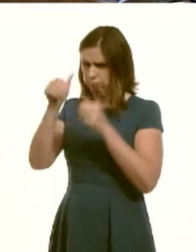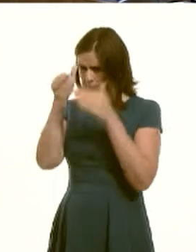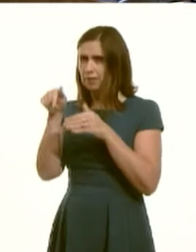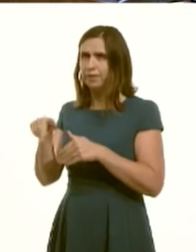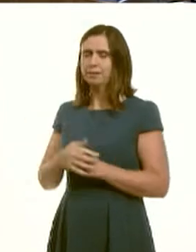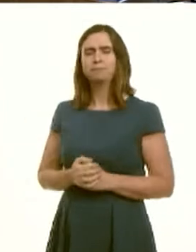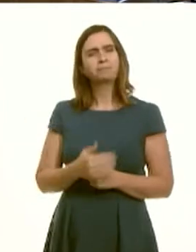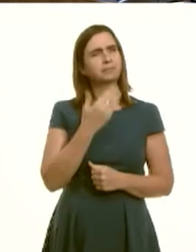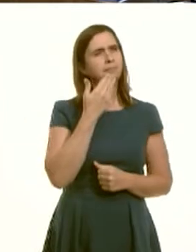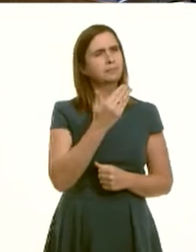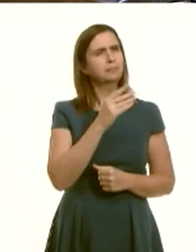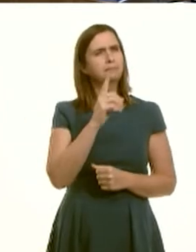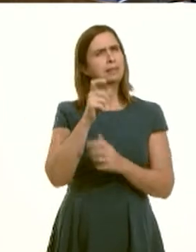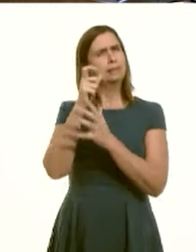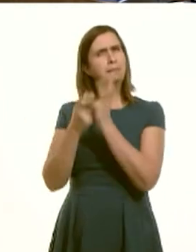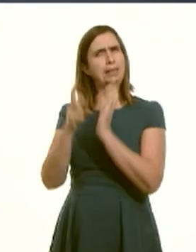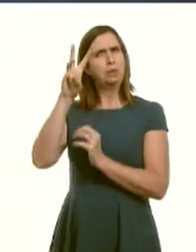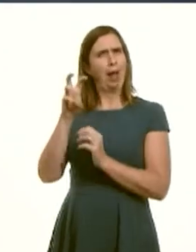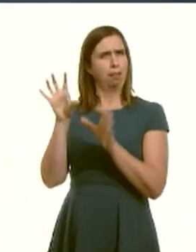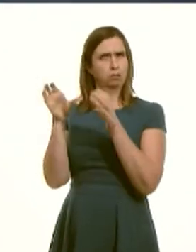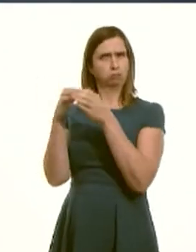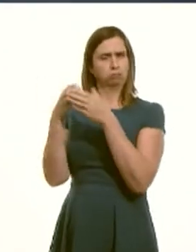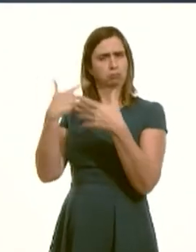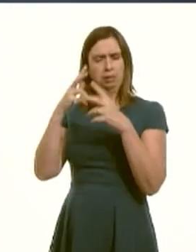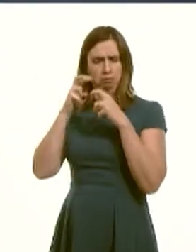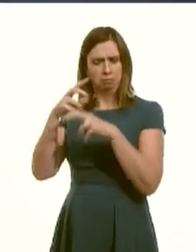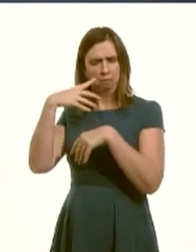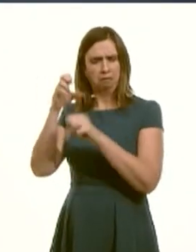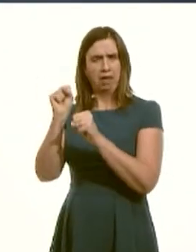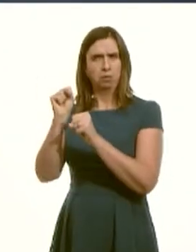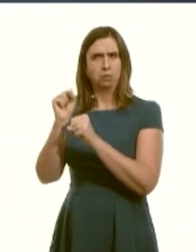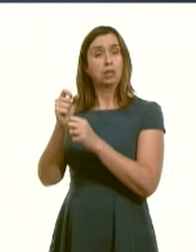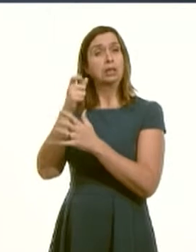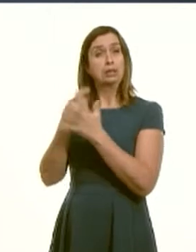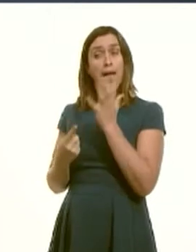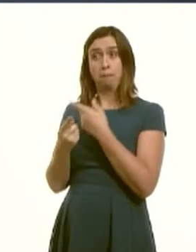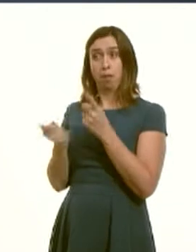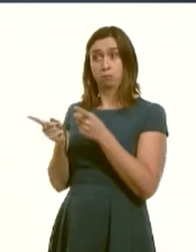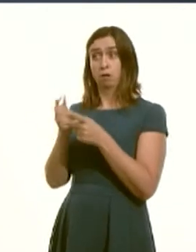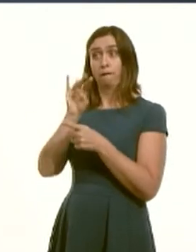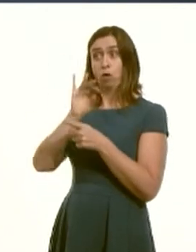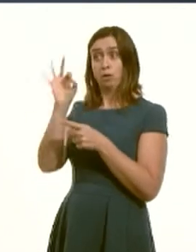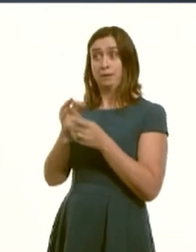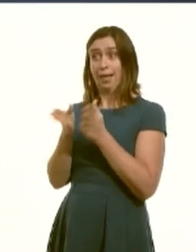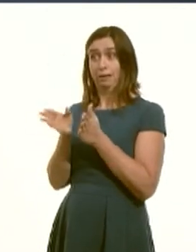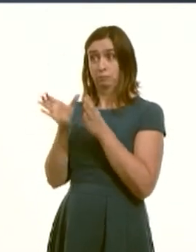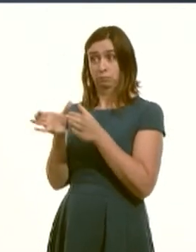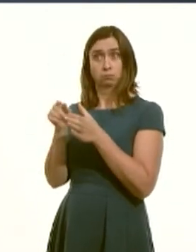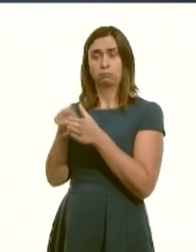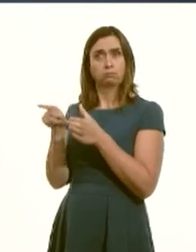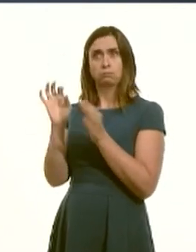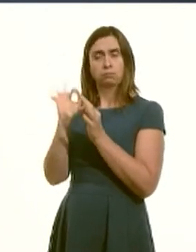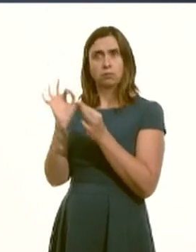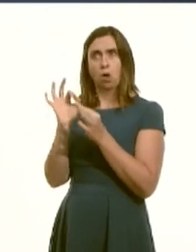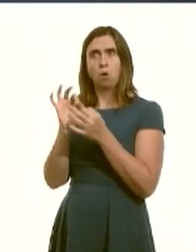Minister. According to the Disability Wales, an estimated 40% of disabled people do not have access to the